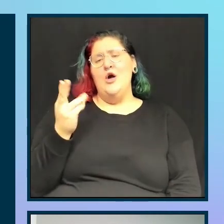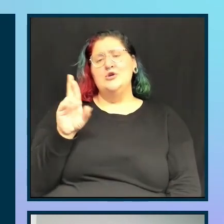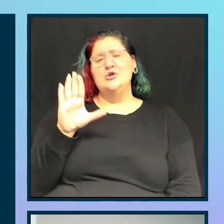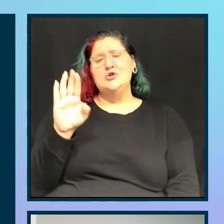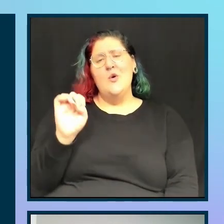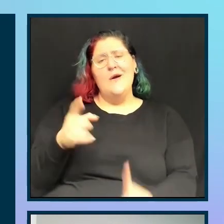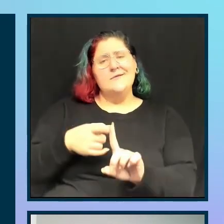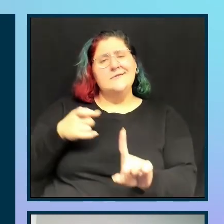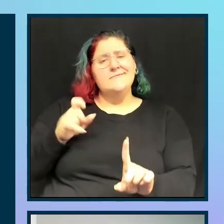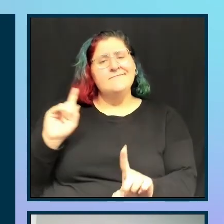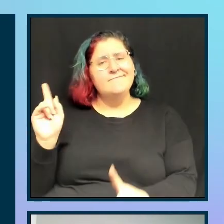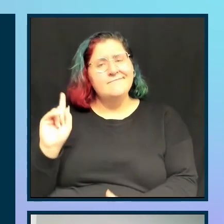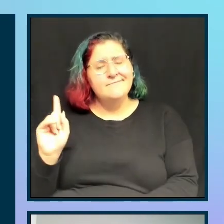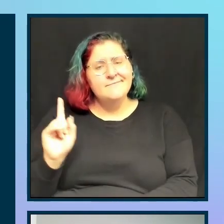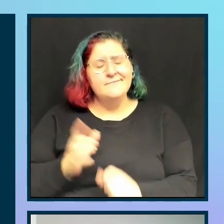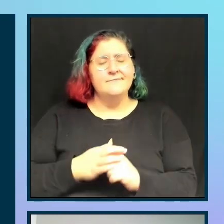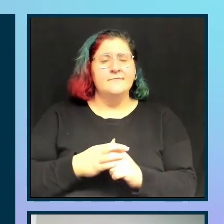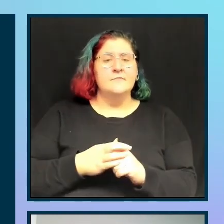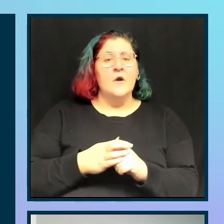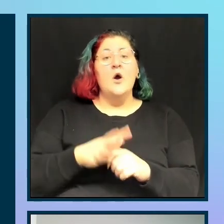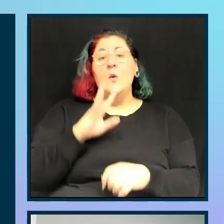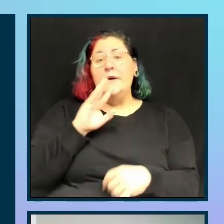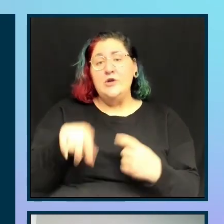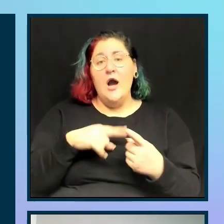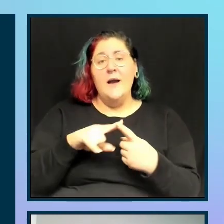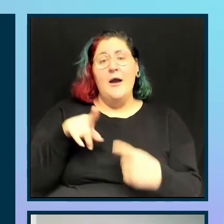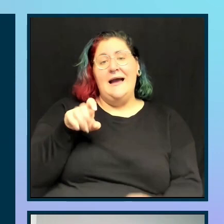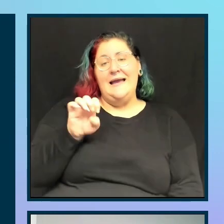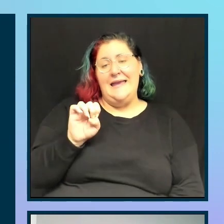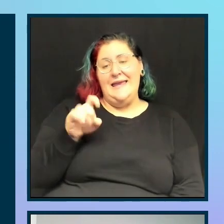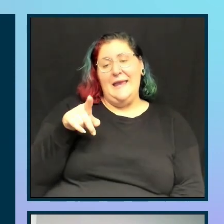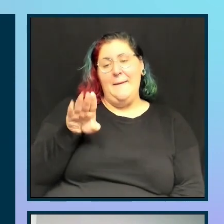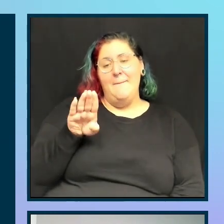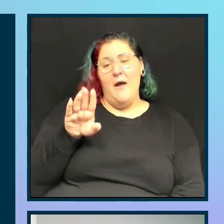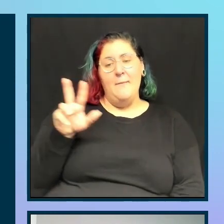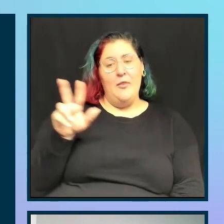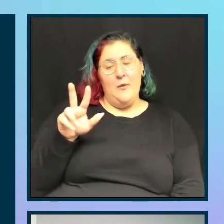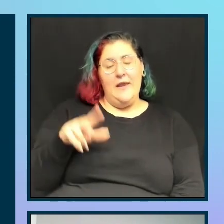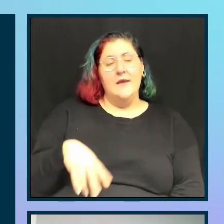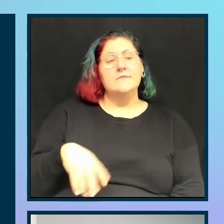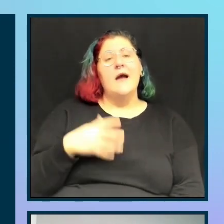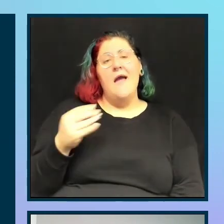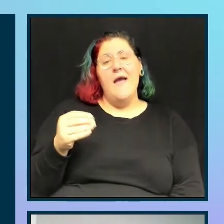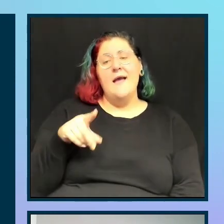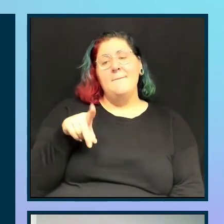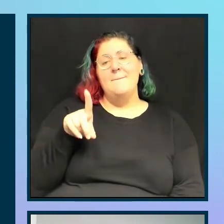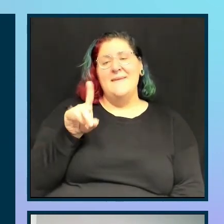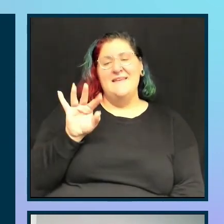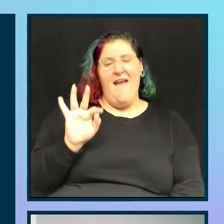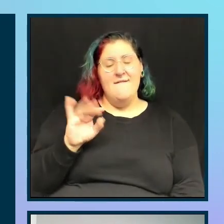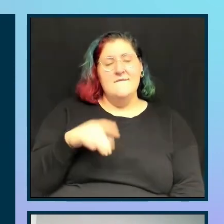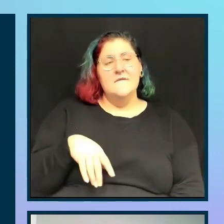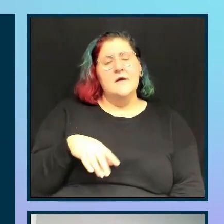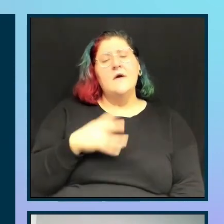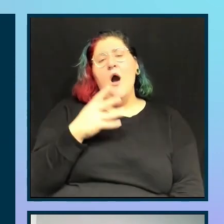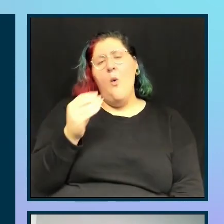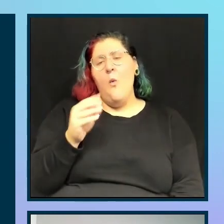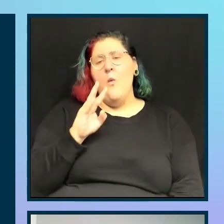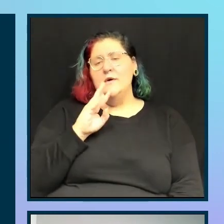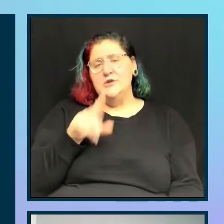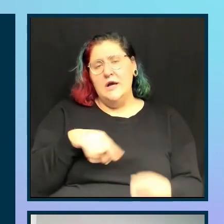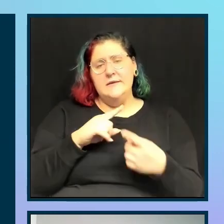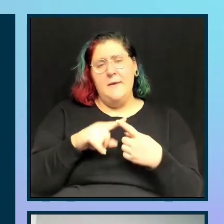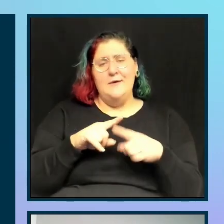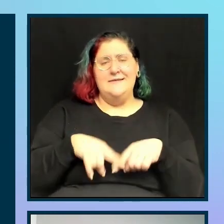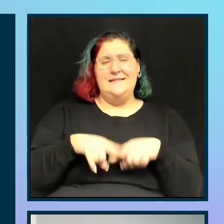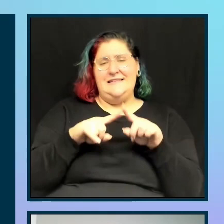We talked about EPUB 3 and PDF targets, and we talked about different types of source that would be coming